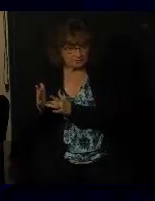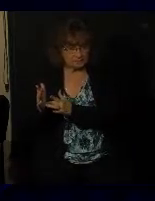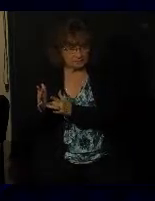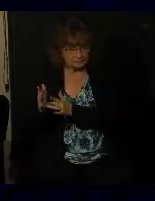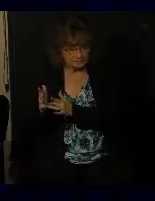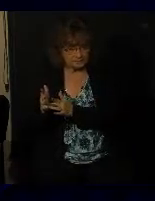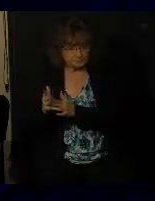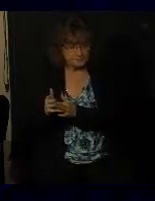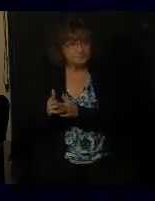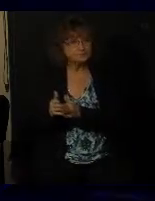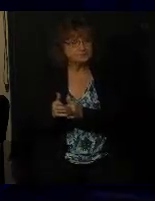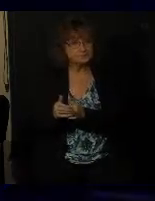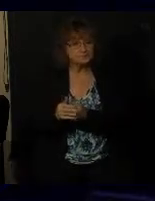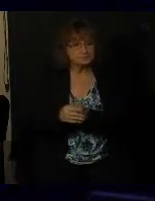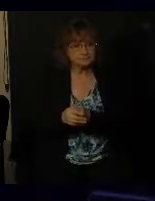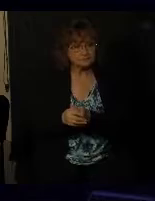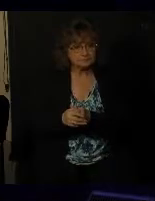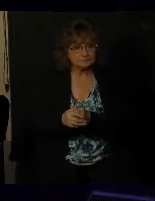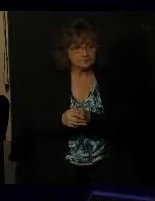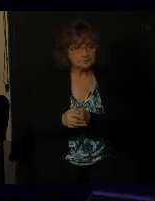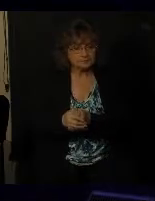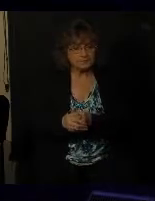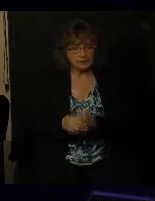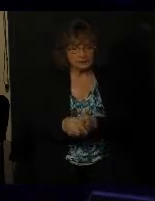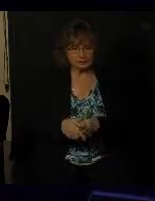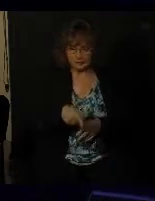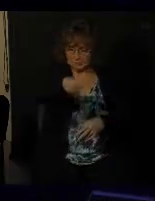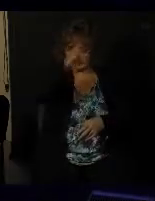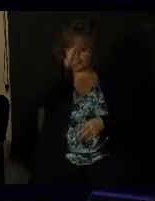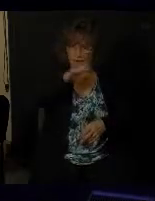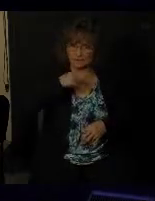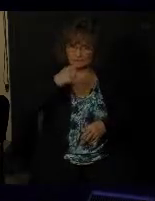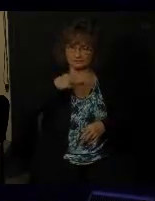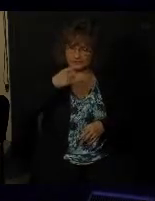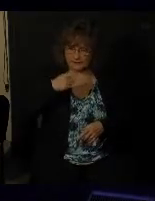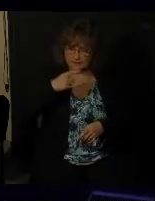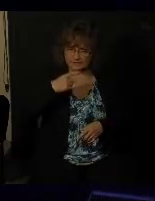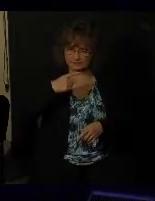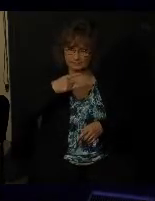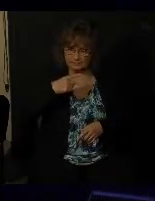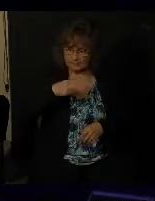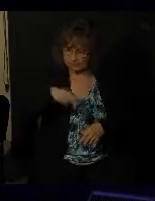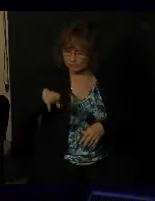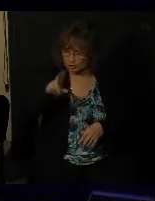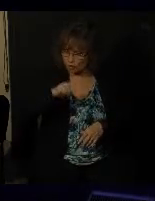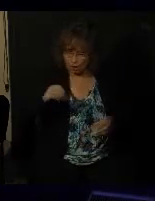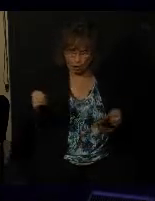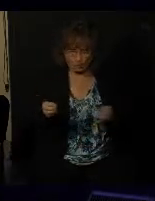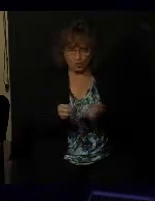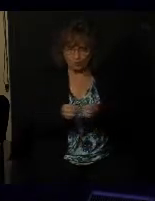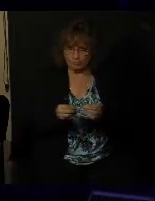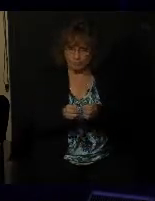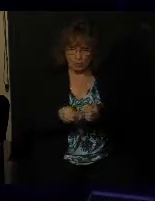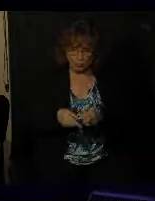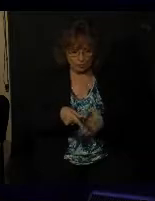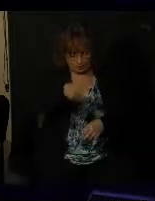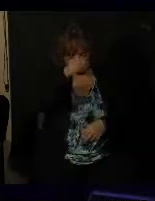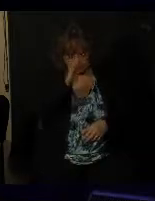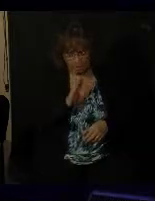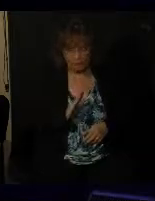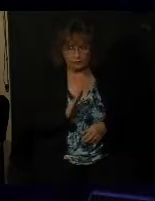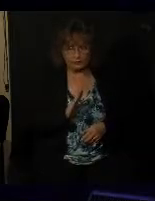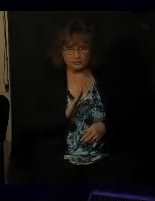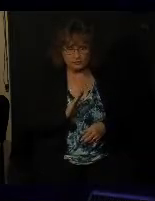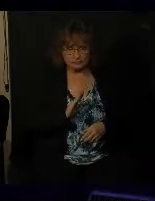"For I am God and there is none else." And verse 23, "I have even sworn by myself,